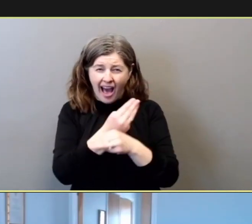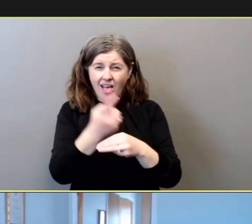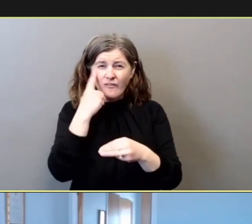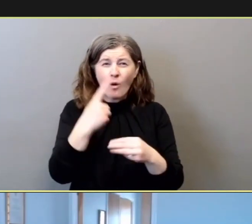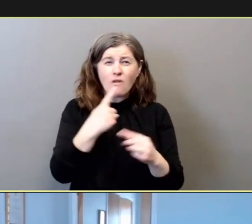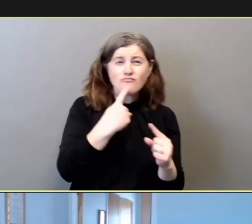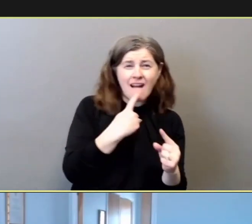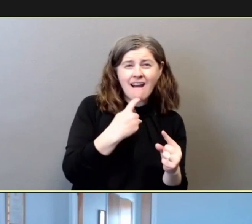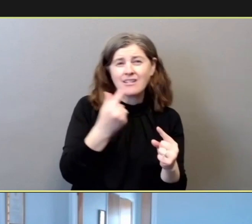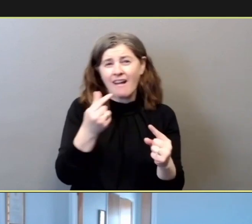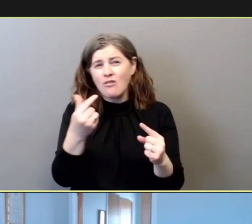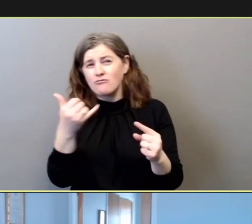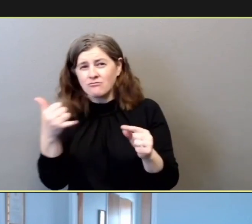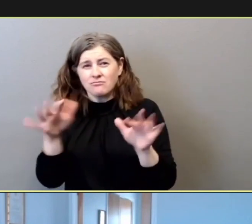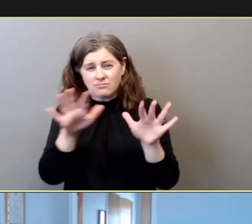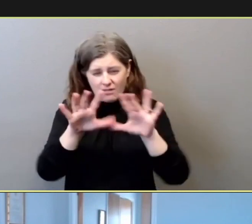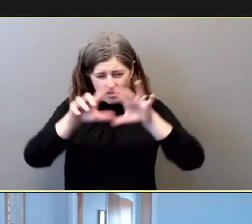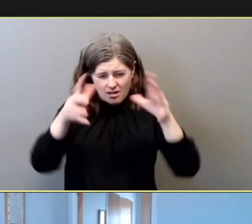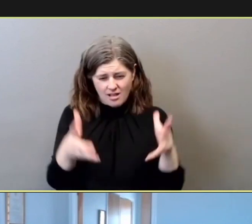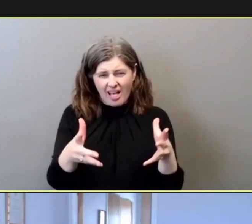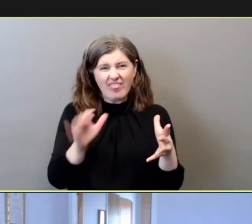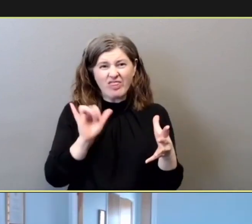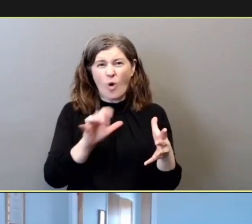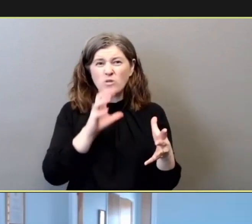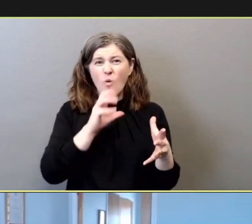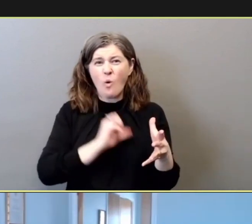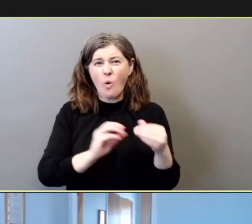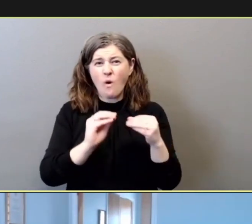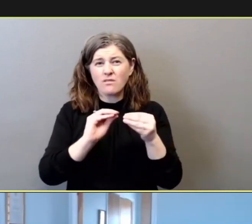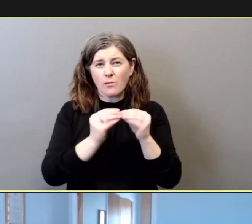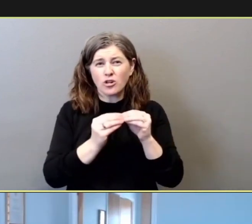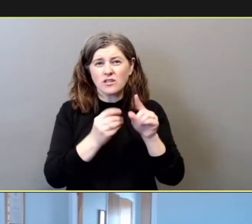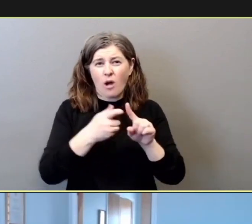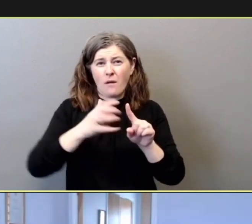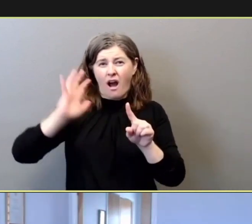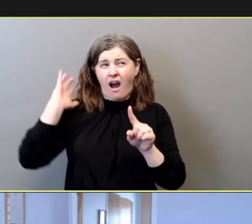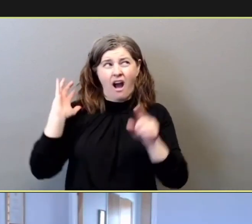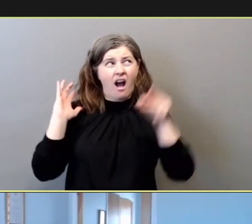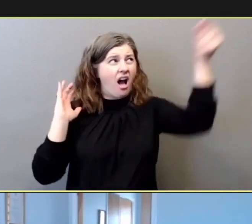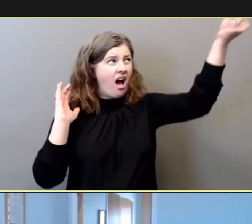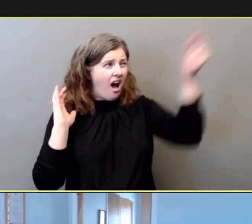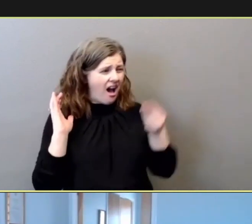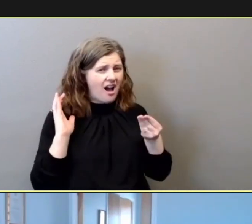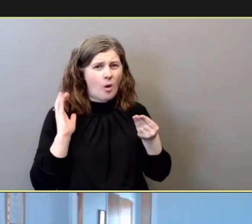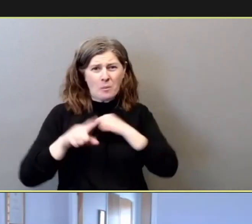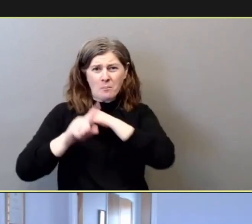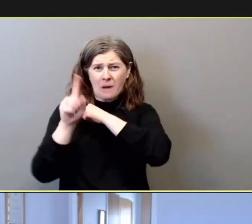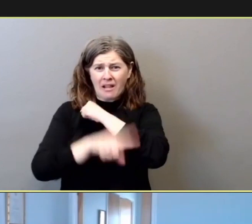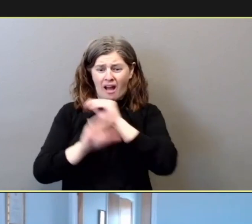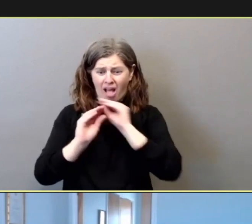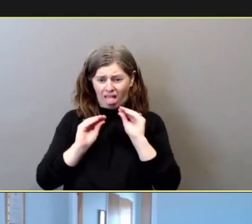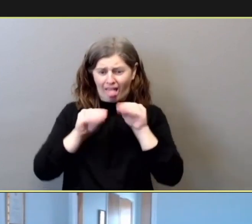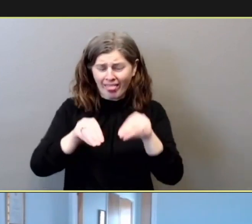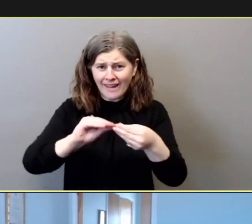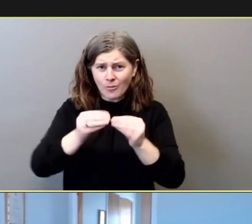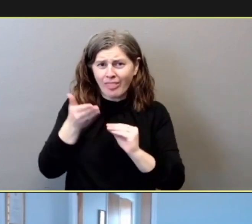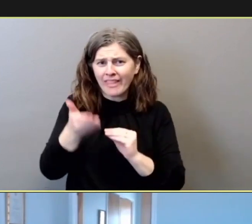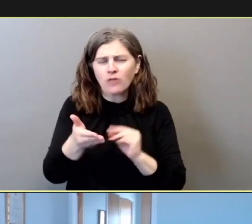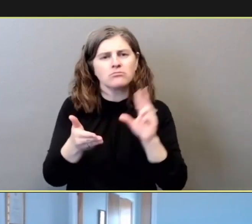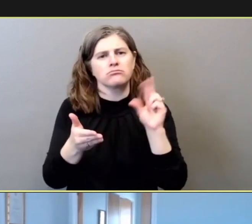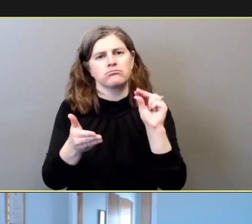to green framework, we don't want to penalize a county with cases that may have